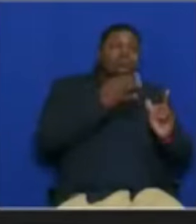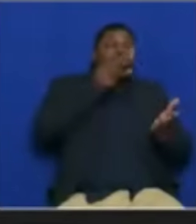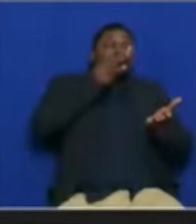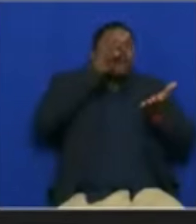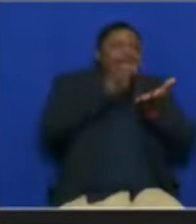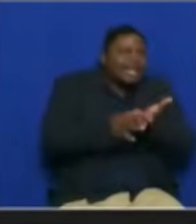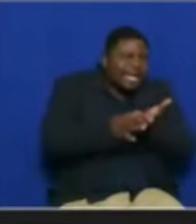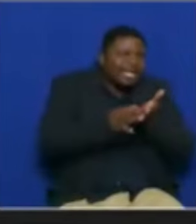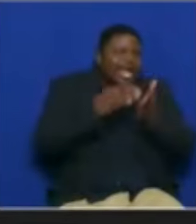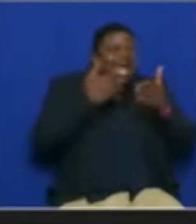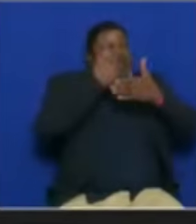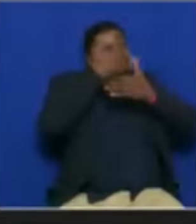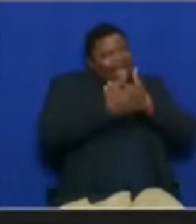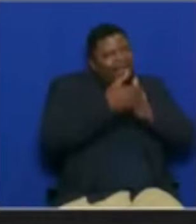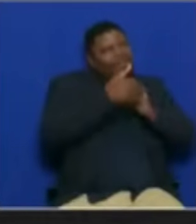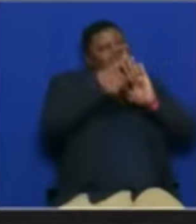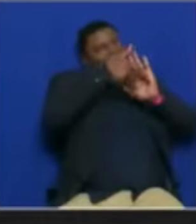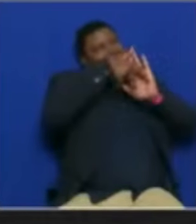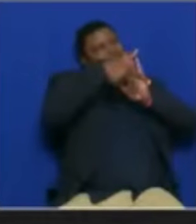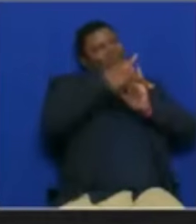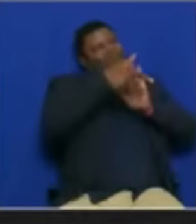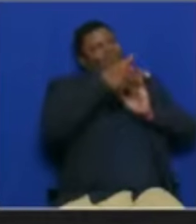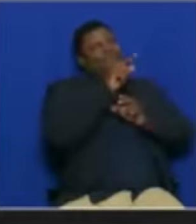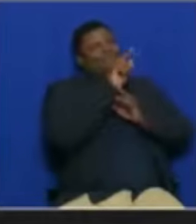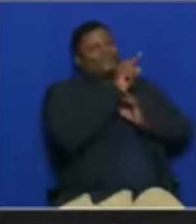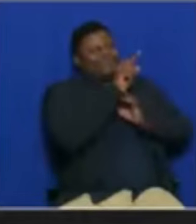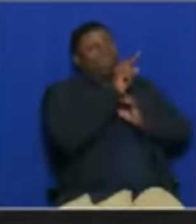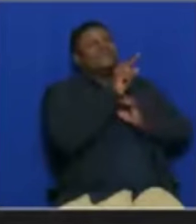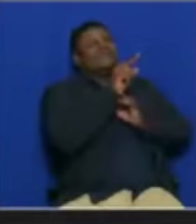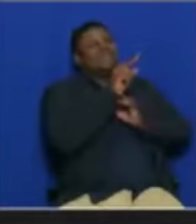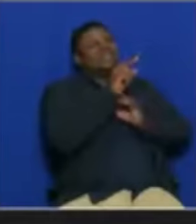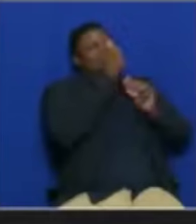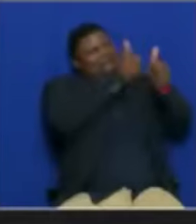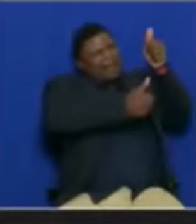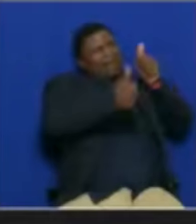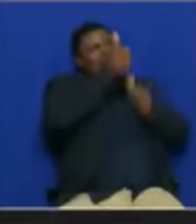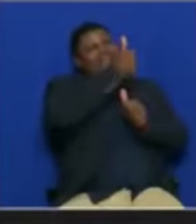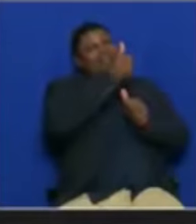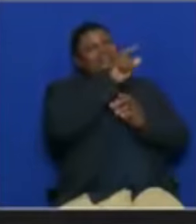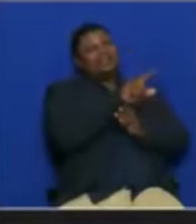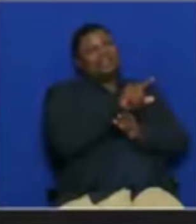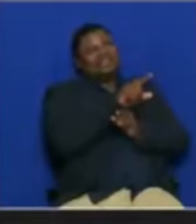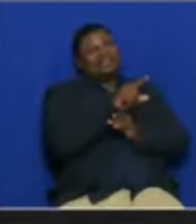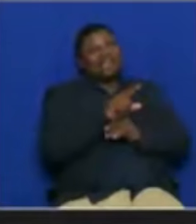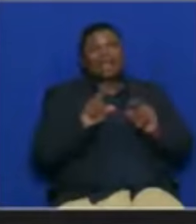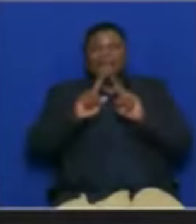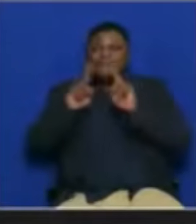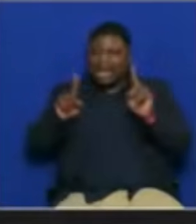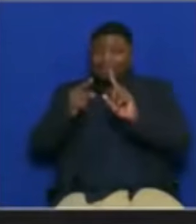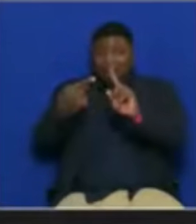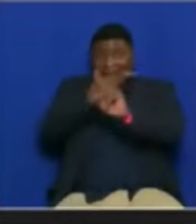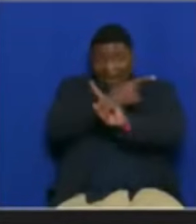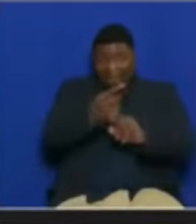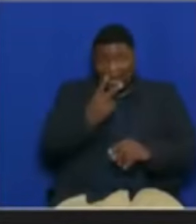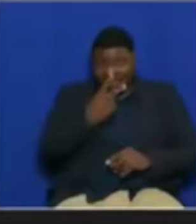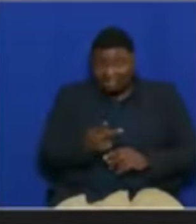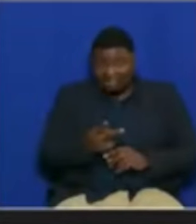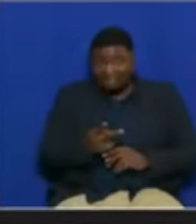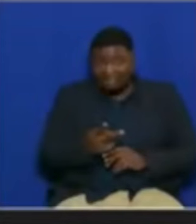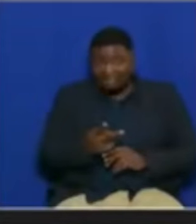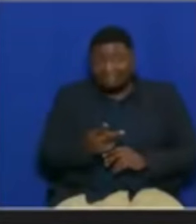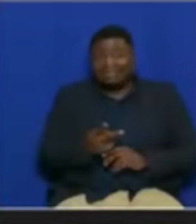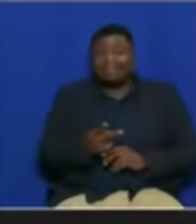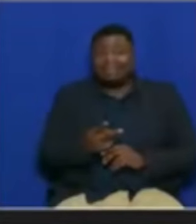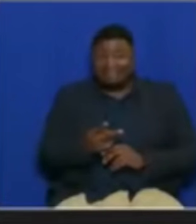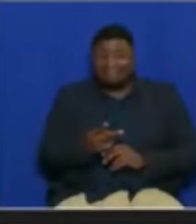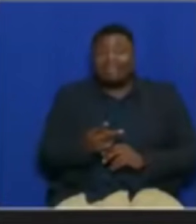misleading statement. Do you accept that? Noted, Commissioner. And just to confirm,